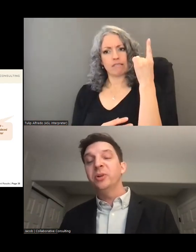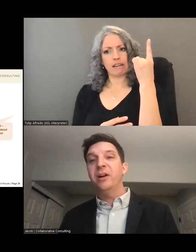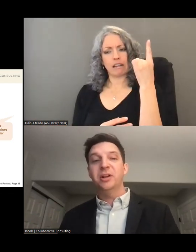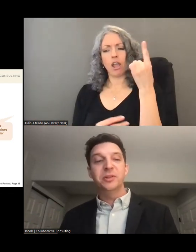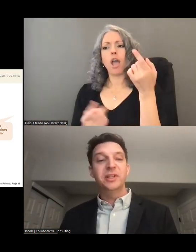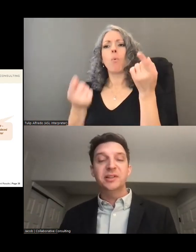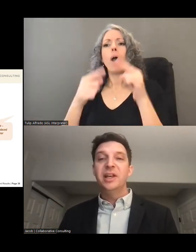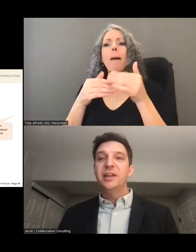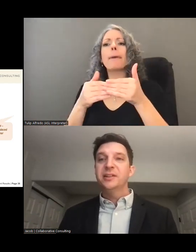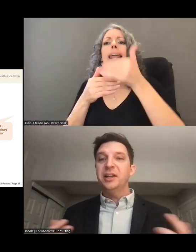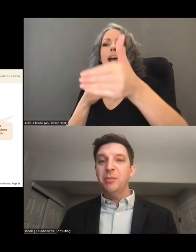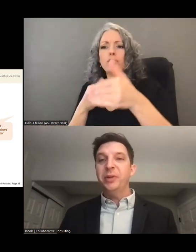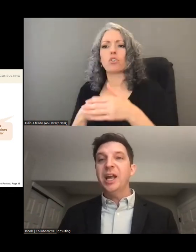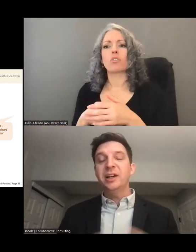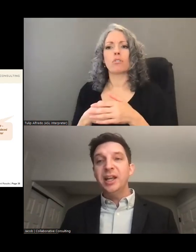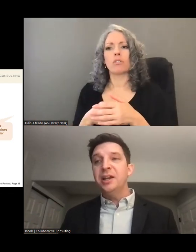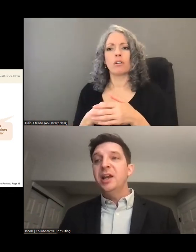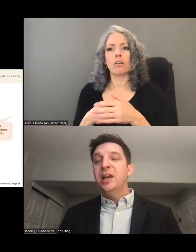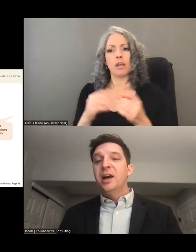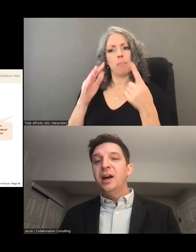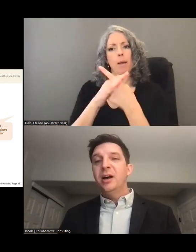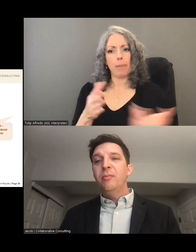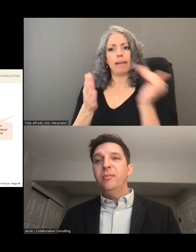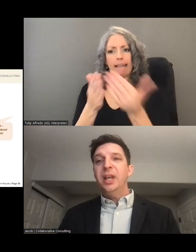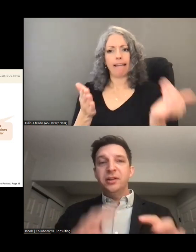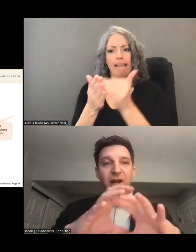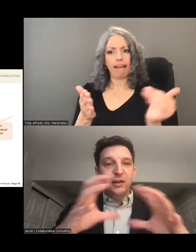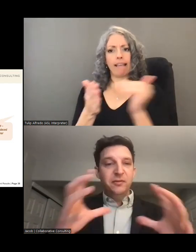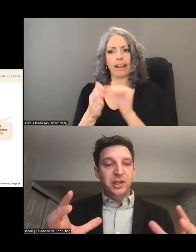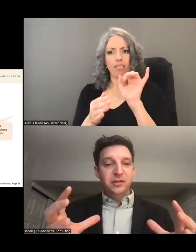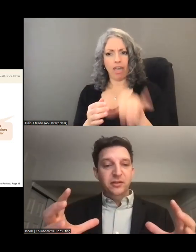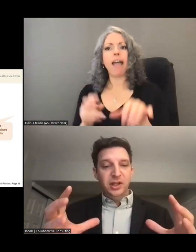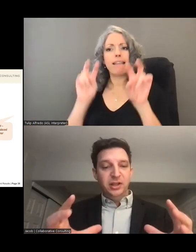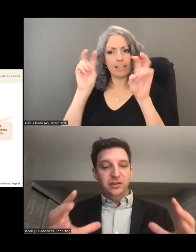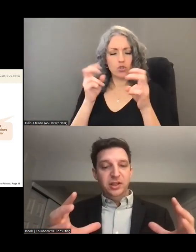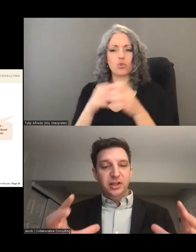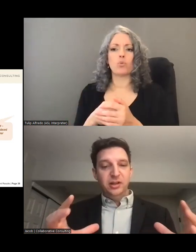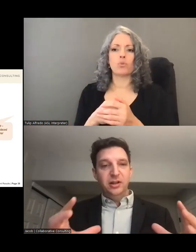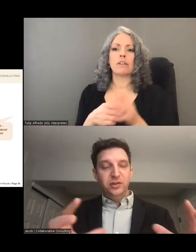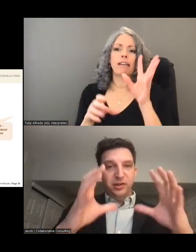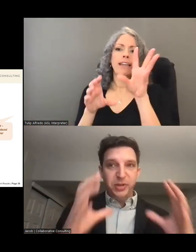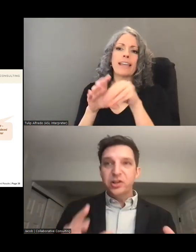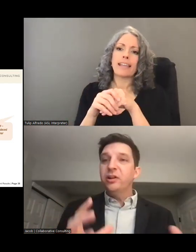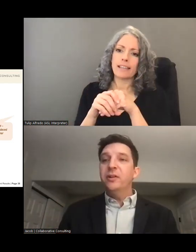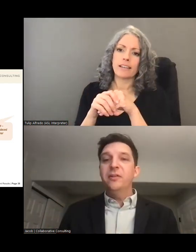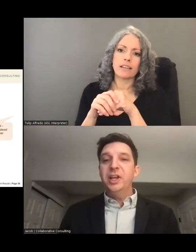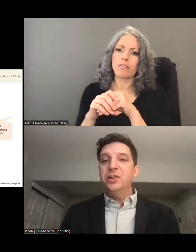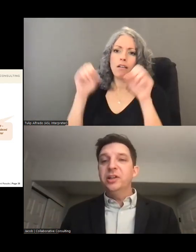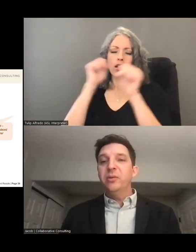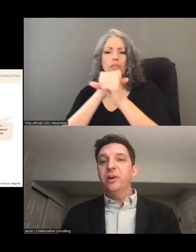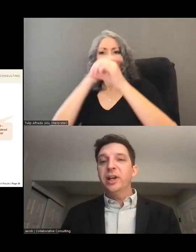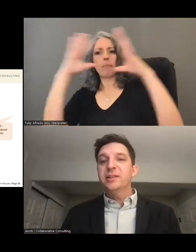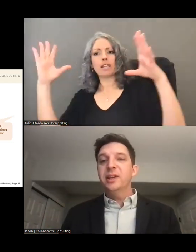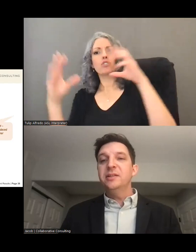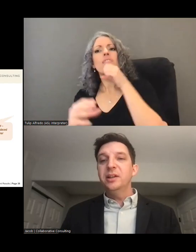and consumer outcomes. And this kind of came up again and again in kind of just the picture of the